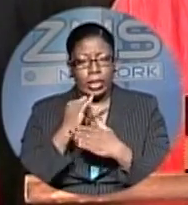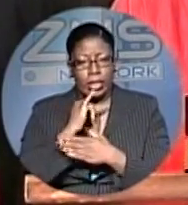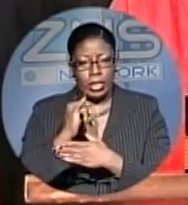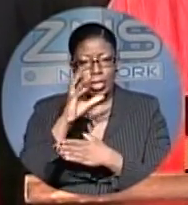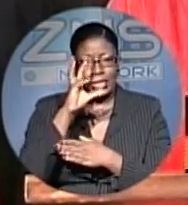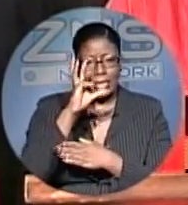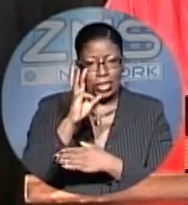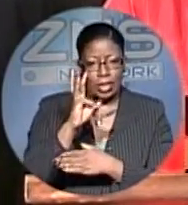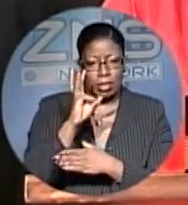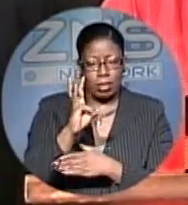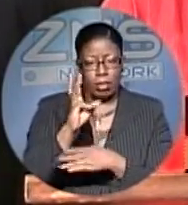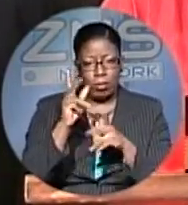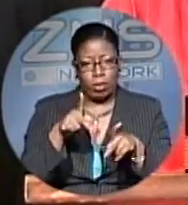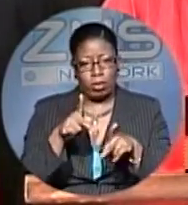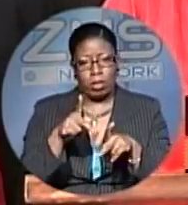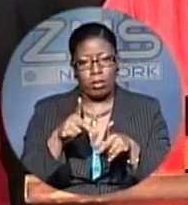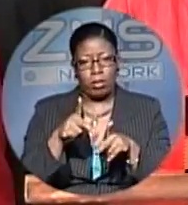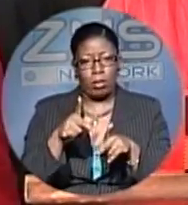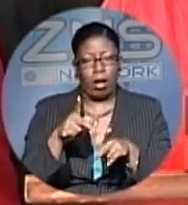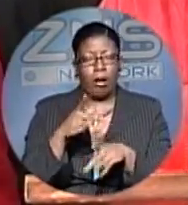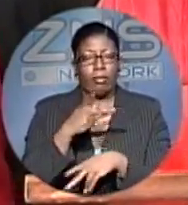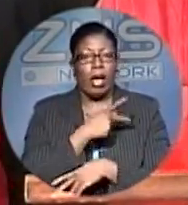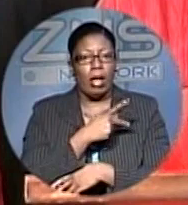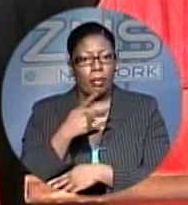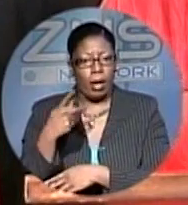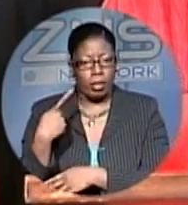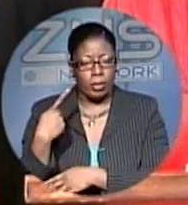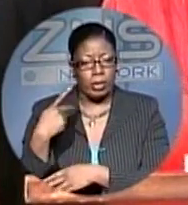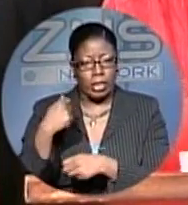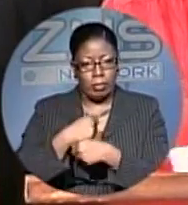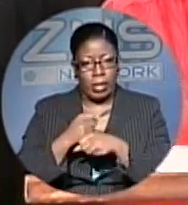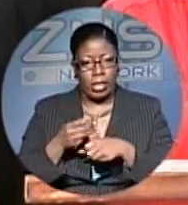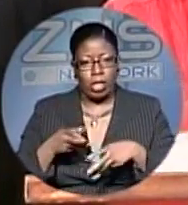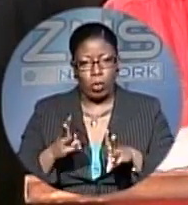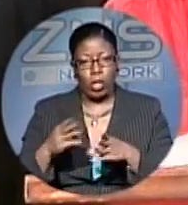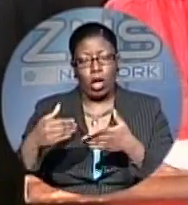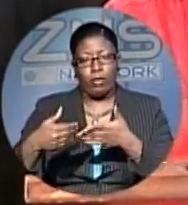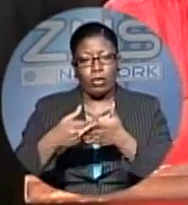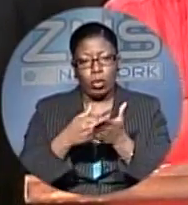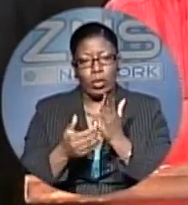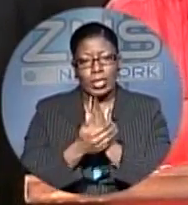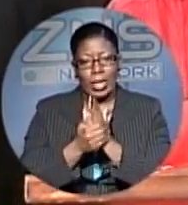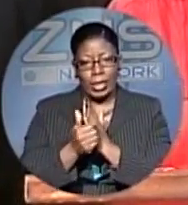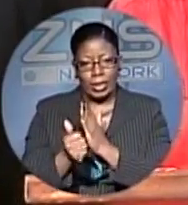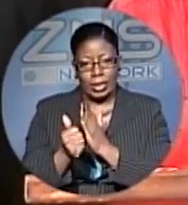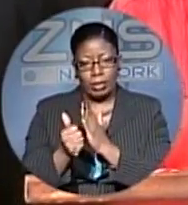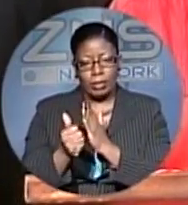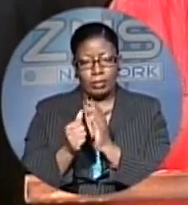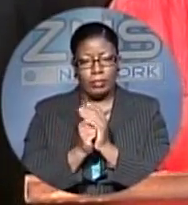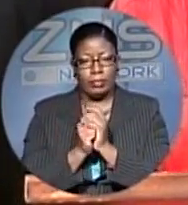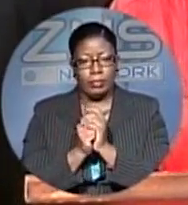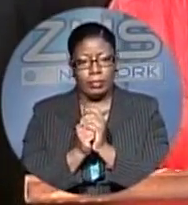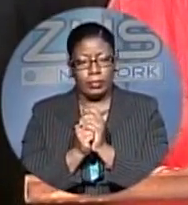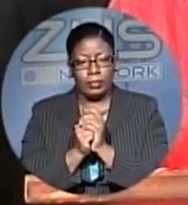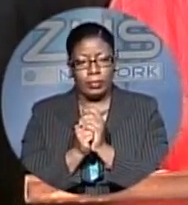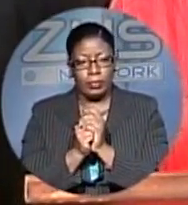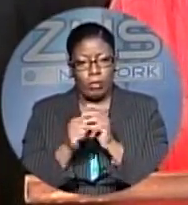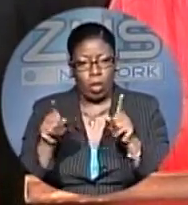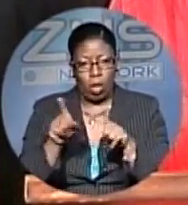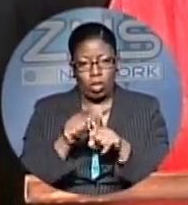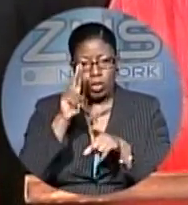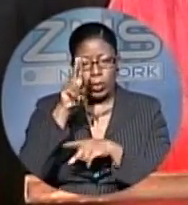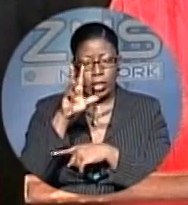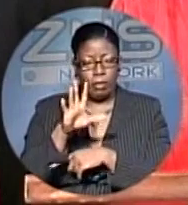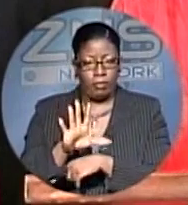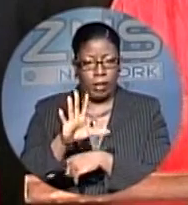Parliament, 25 our elected members, are making way for new talent to offer for national service. Also,